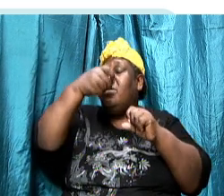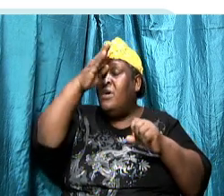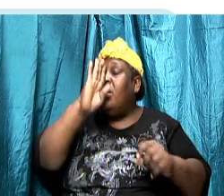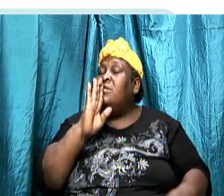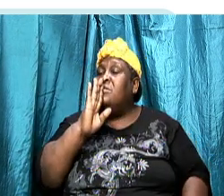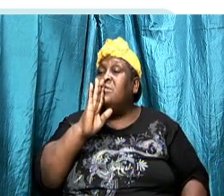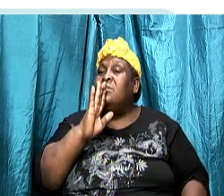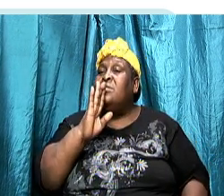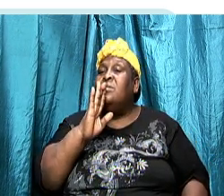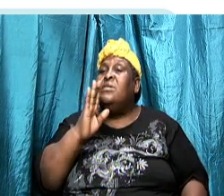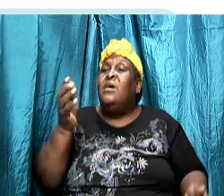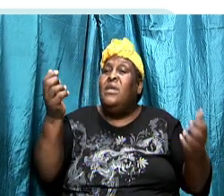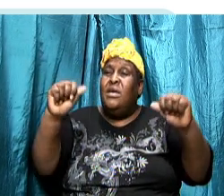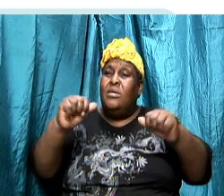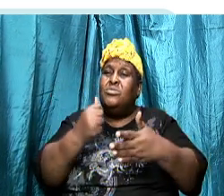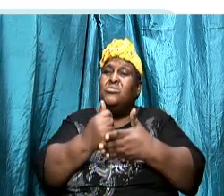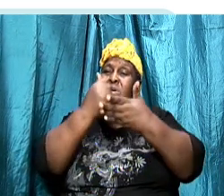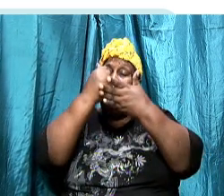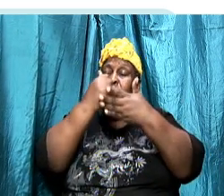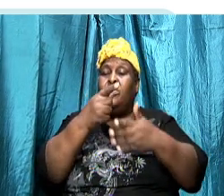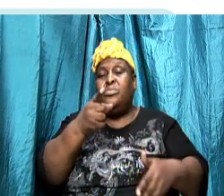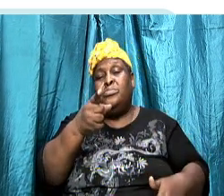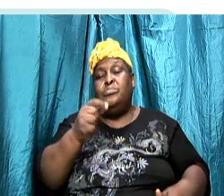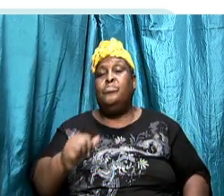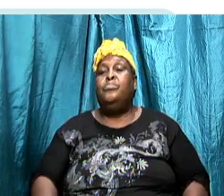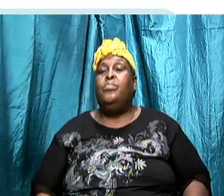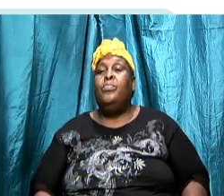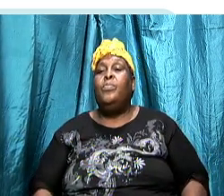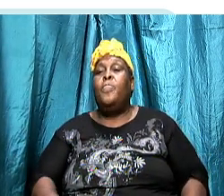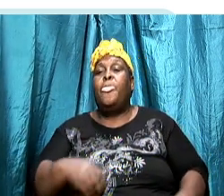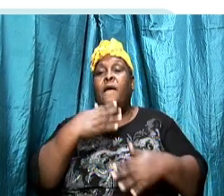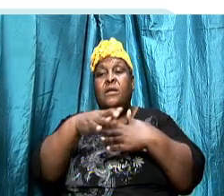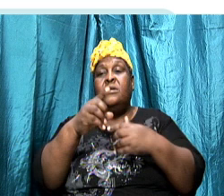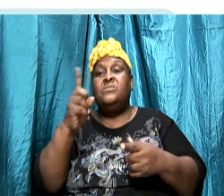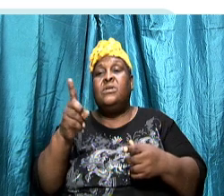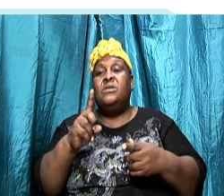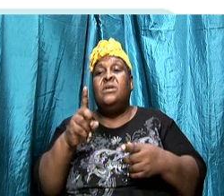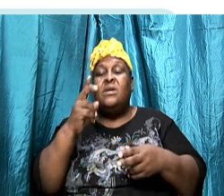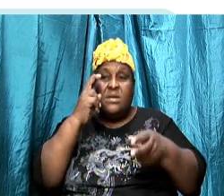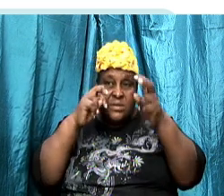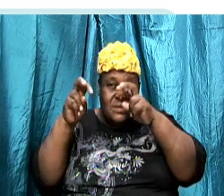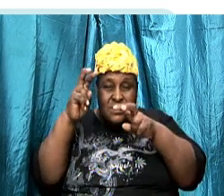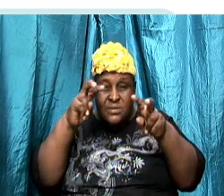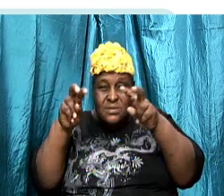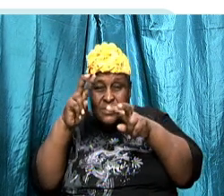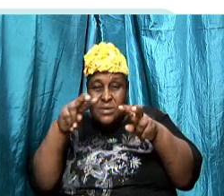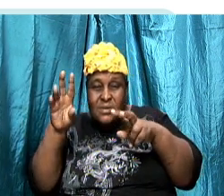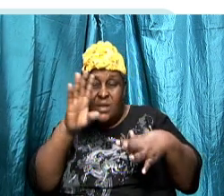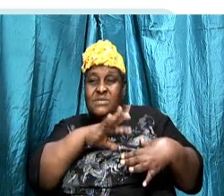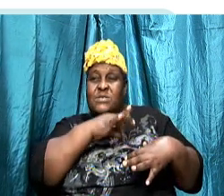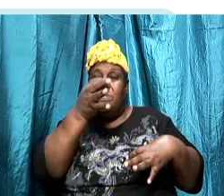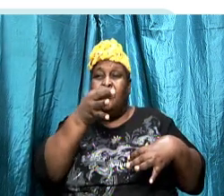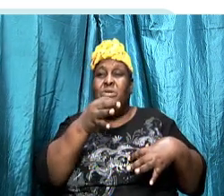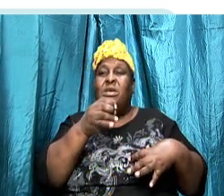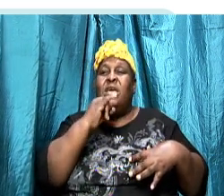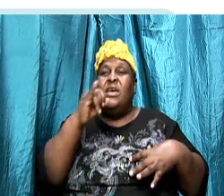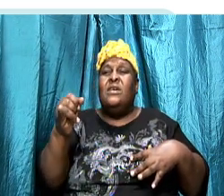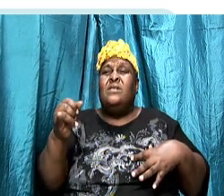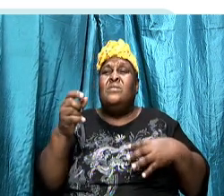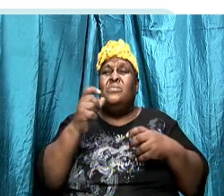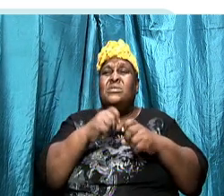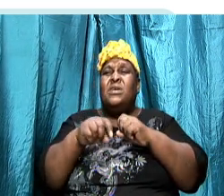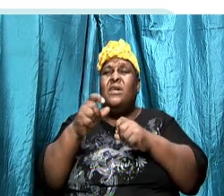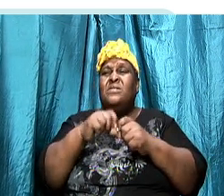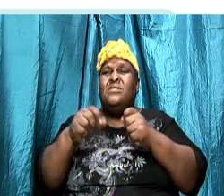God, and it is able to help. The next one we want to quickly look at is discernment of spirit. Now, discernment of spirit is not